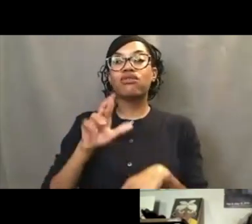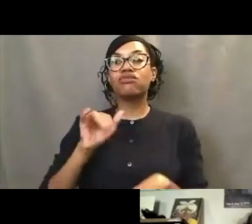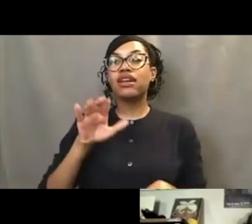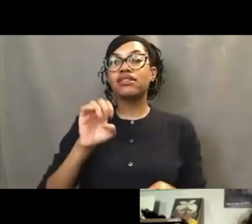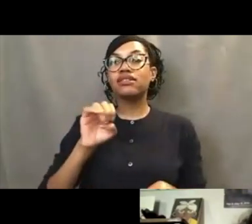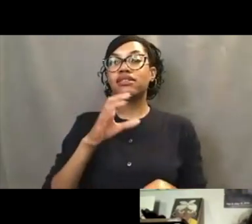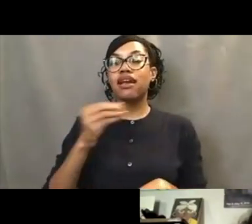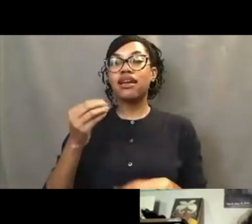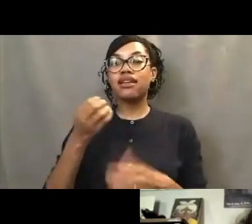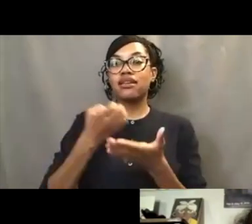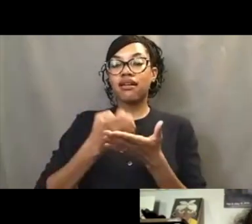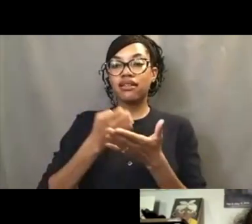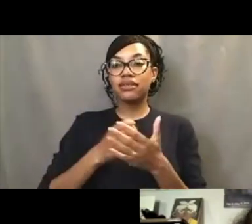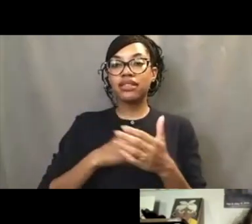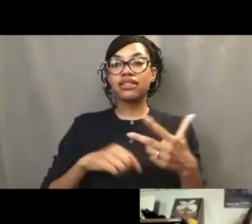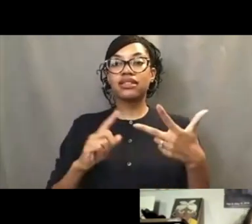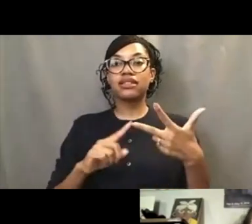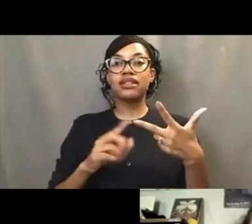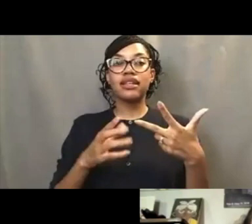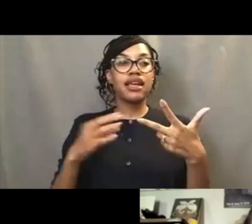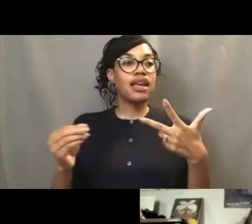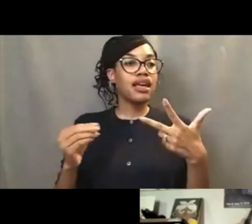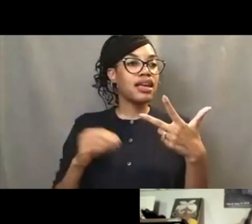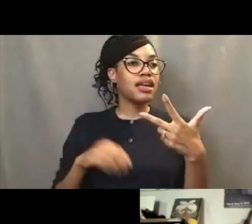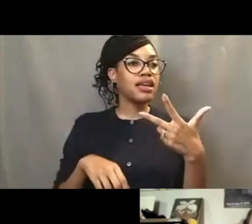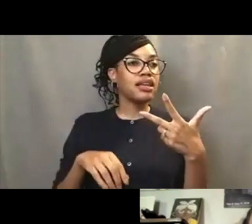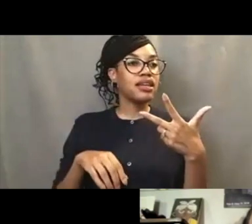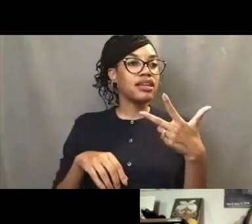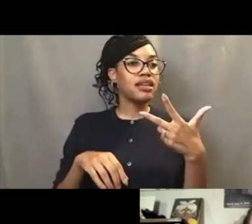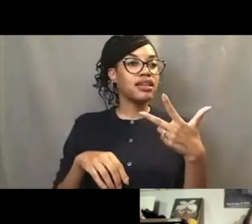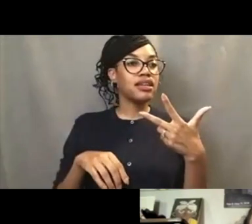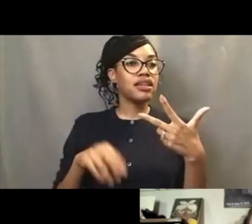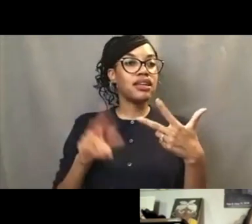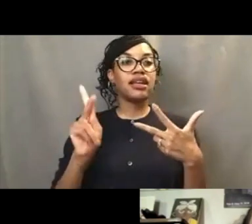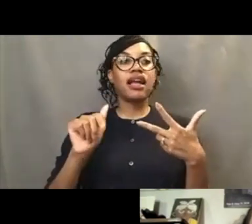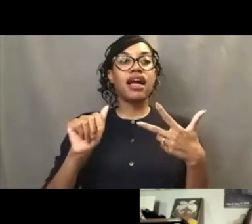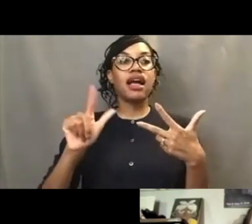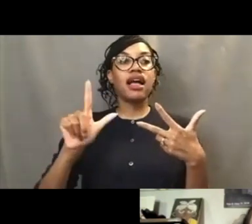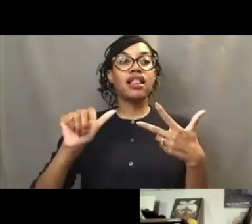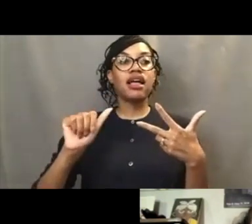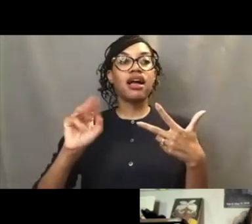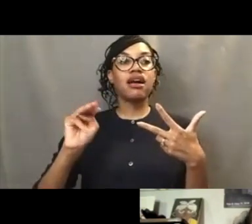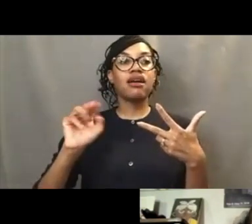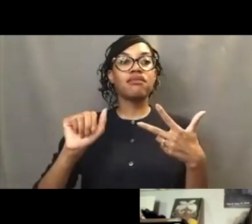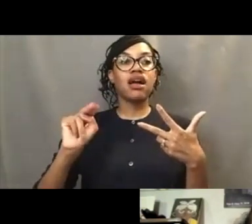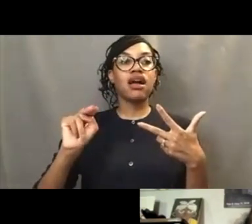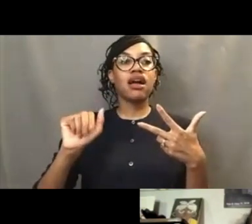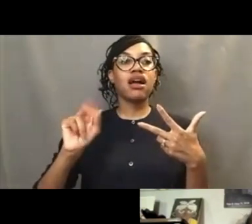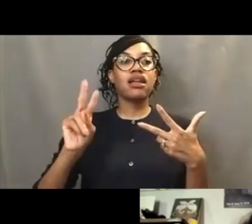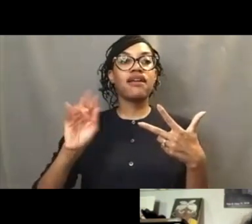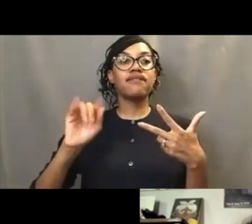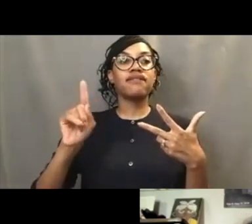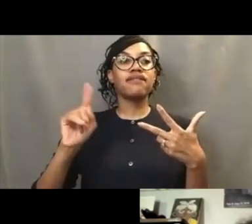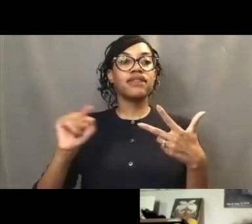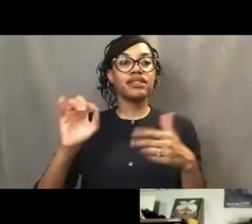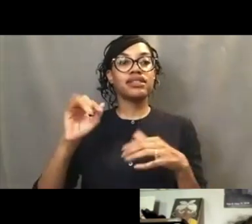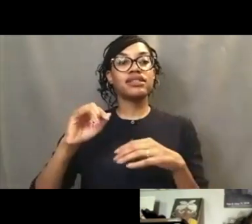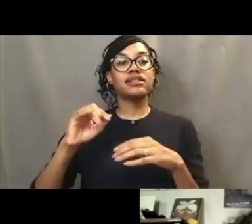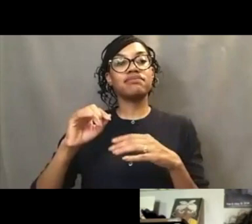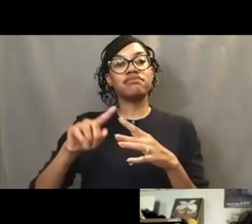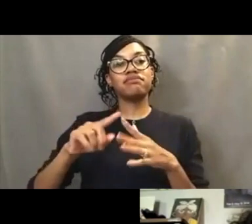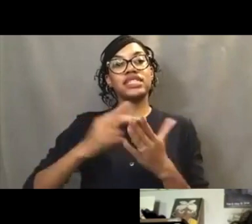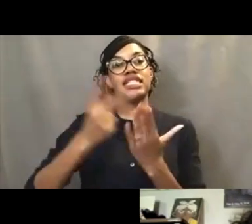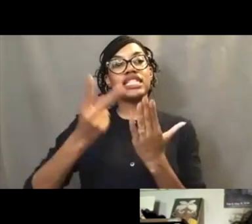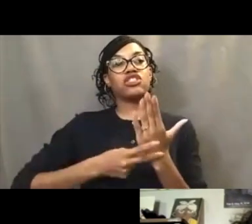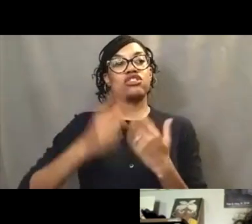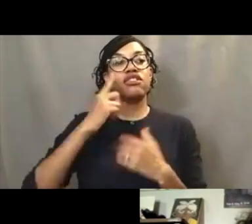the Kalamanovitz Initiative for Labor and the Working Poor at Georgetown University. We're going to start with a few